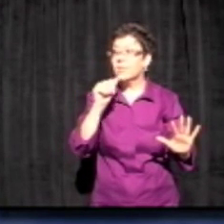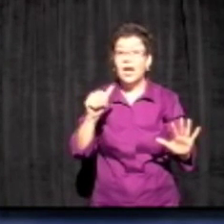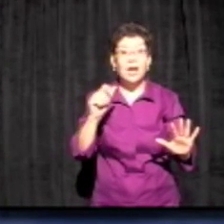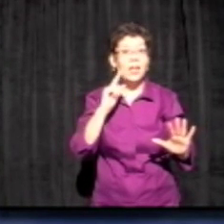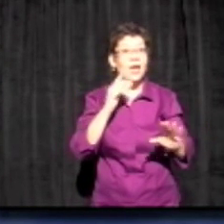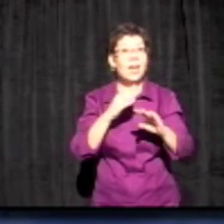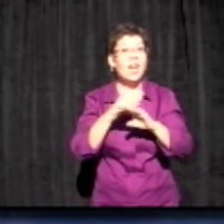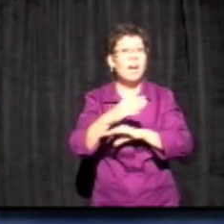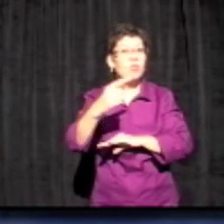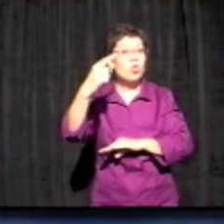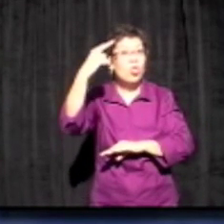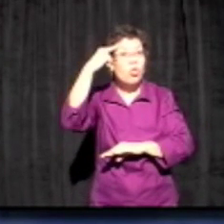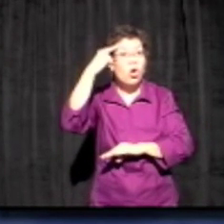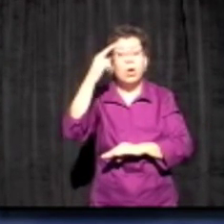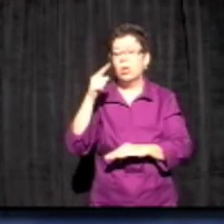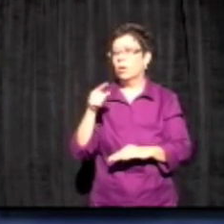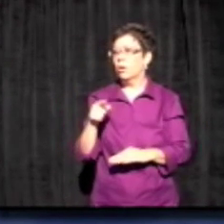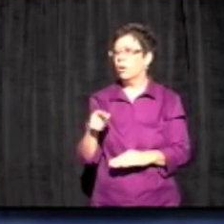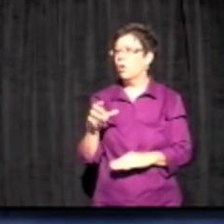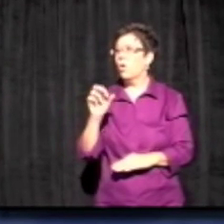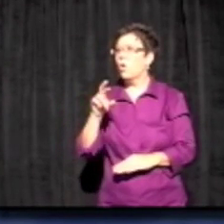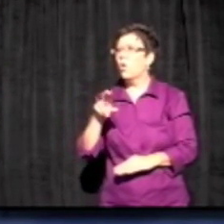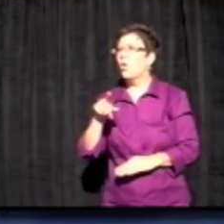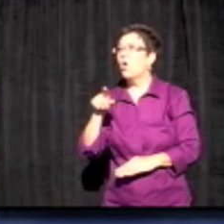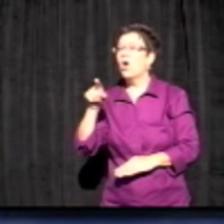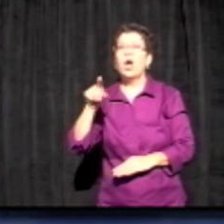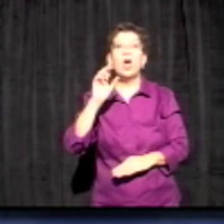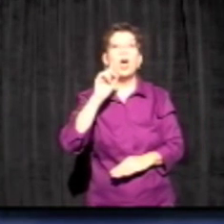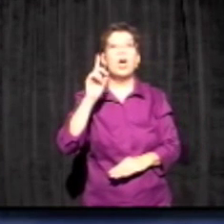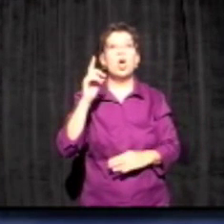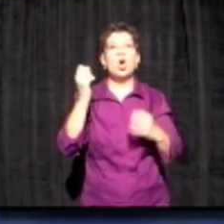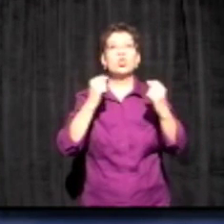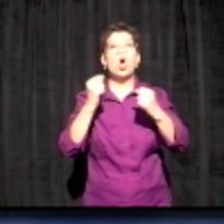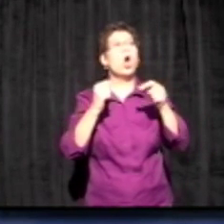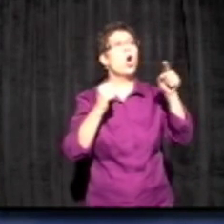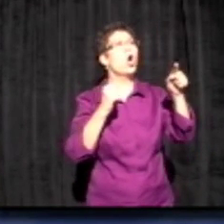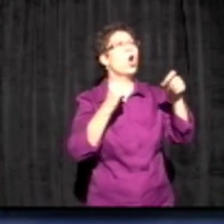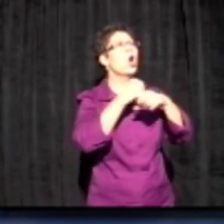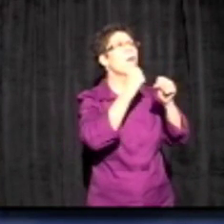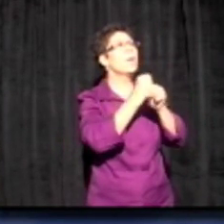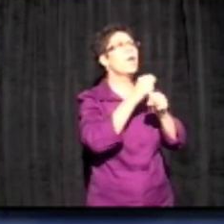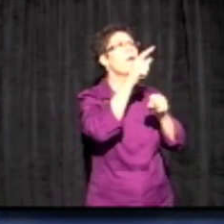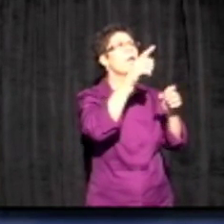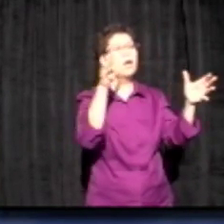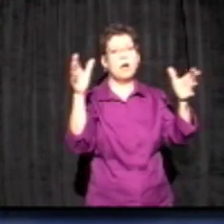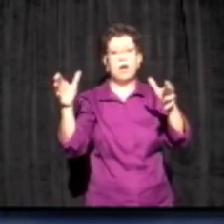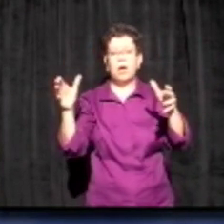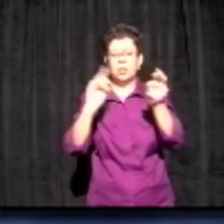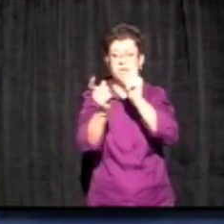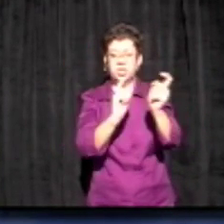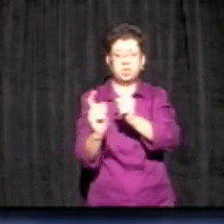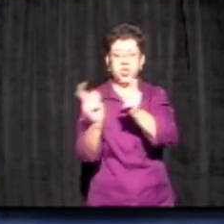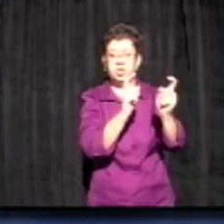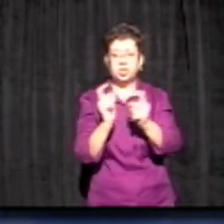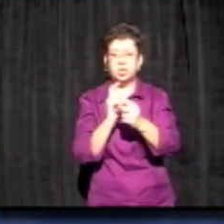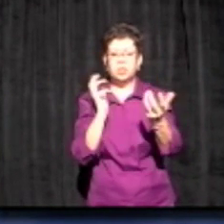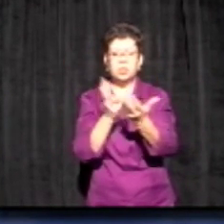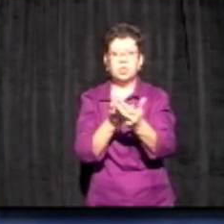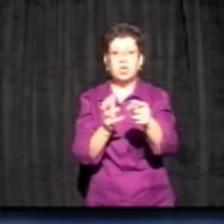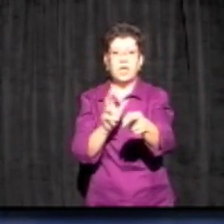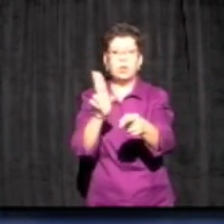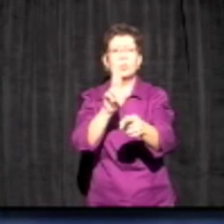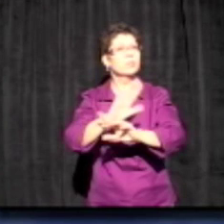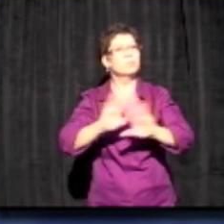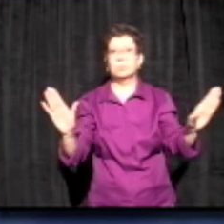afterthought or a vehicle that has been cut up into pieces for an unintended use. And what makes the MV-1 so